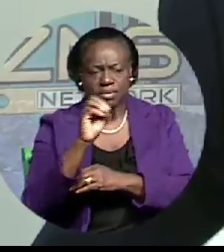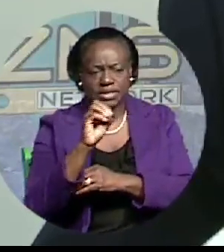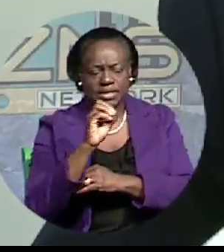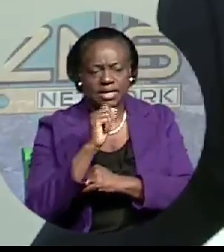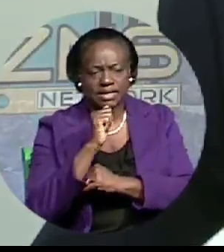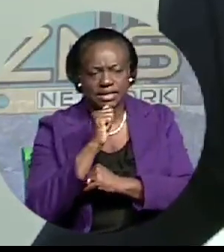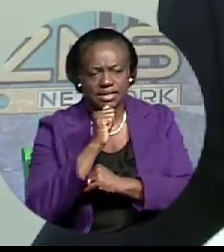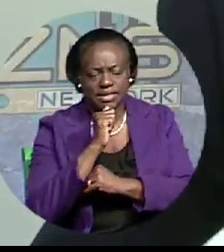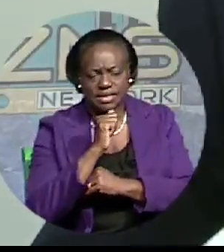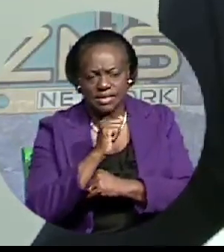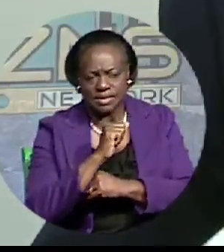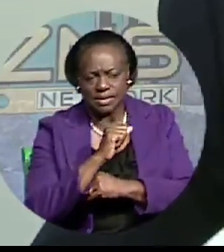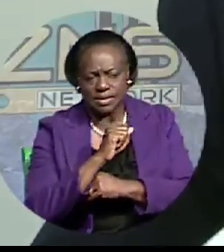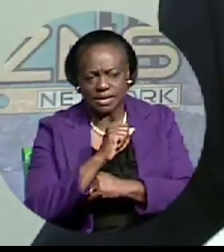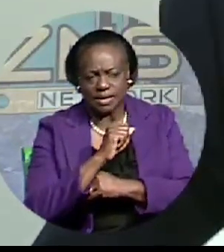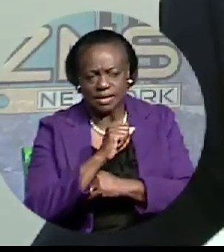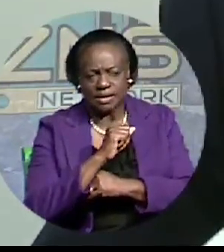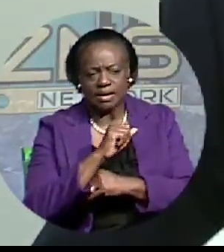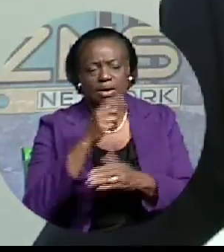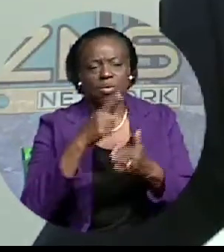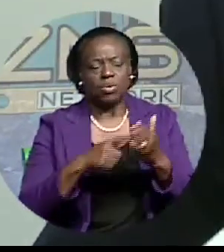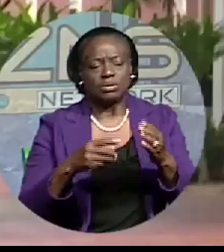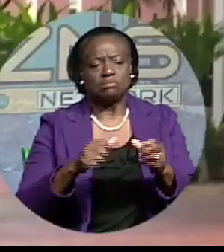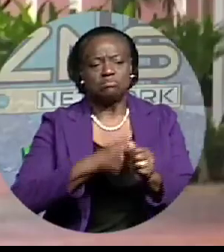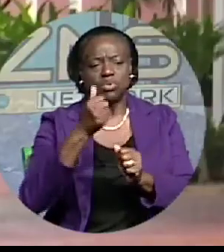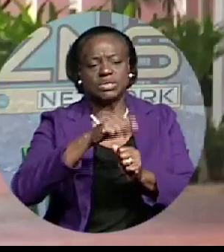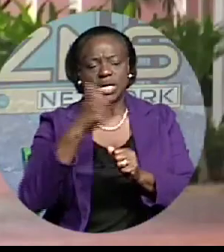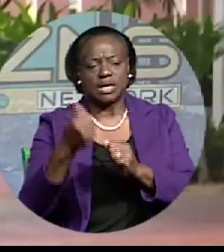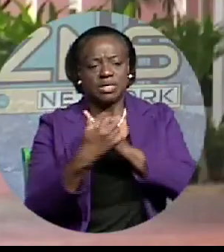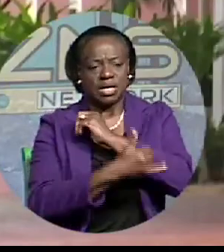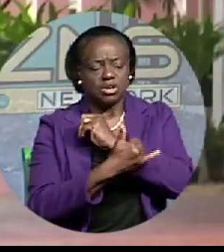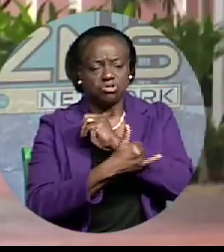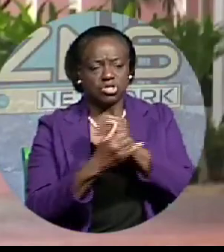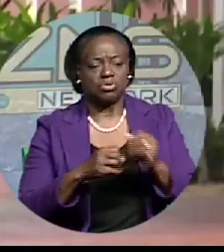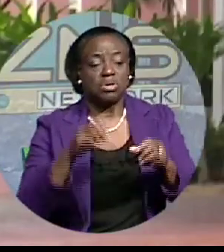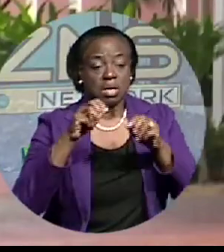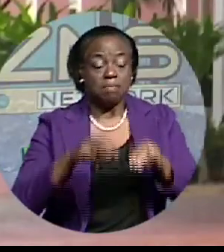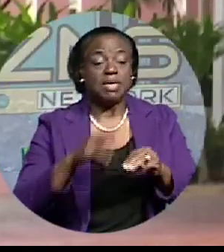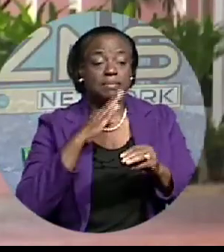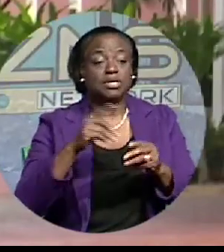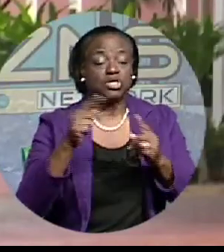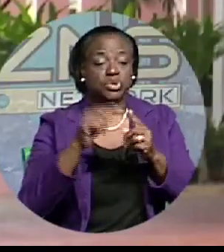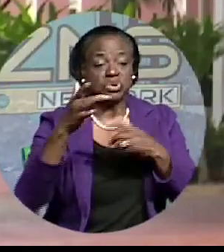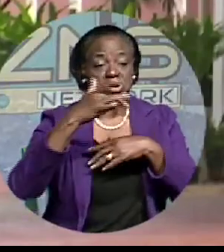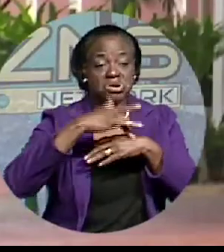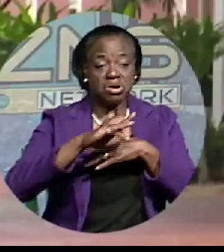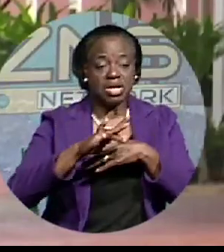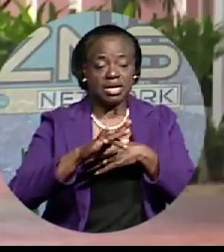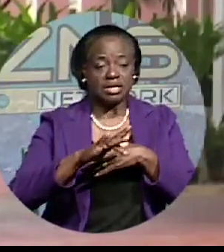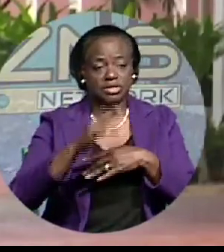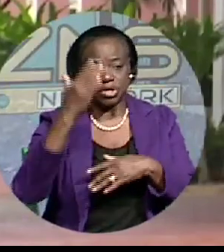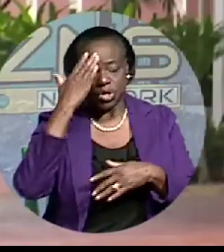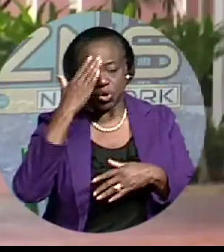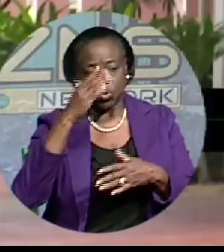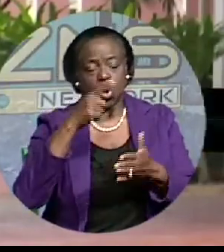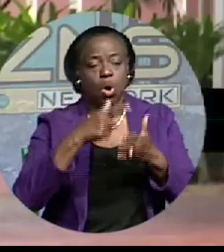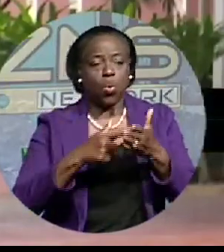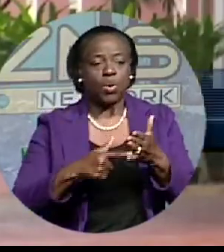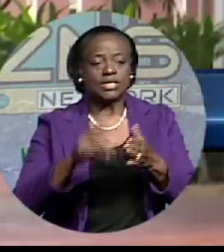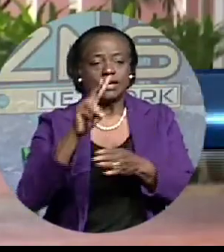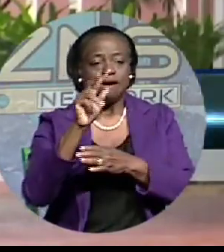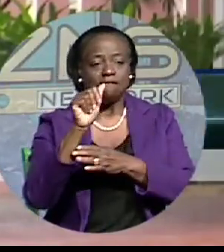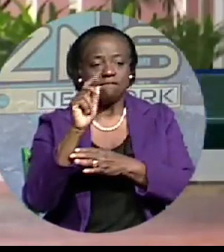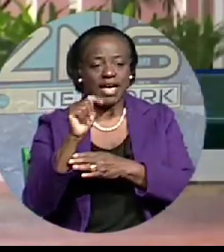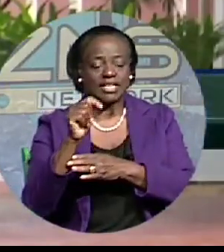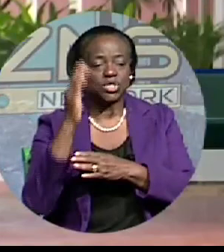rate applying in most other countries which have a VAT system. While it may be too early to tell the exact impact that VAT's implementation will